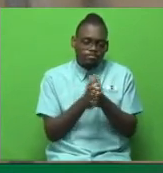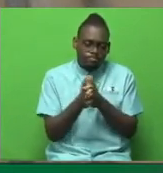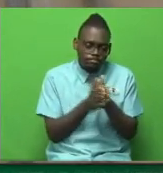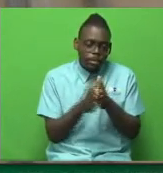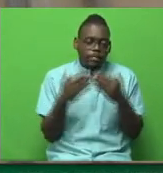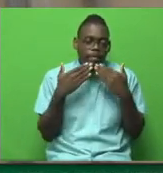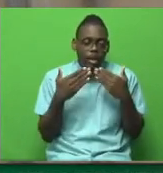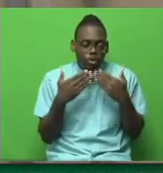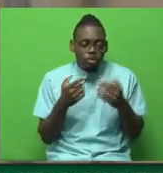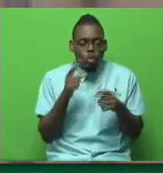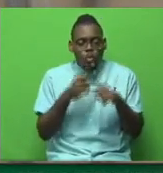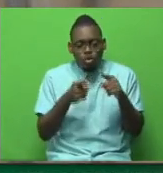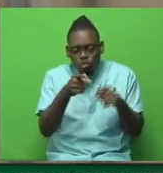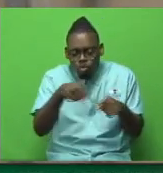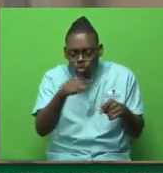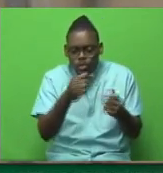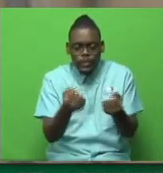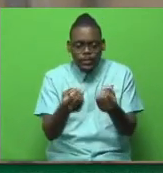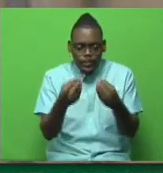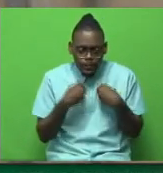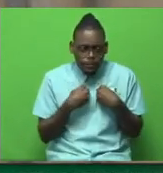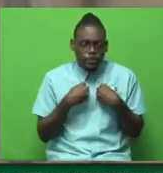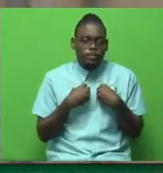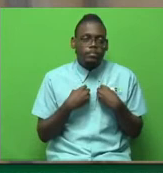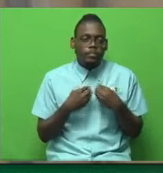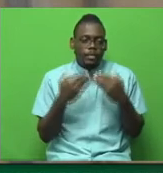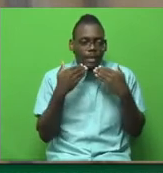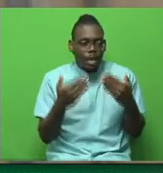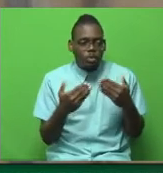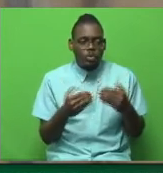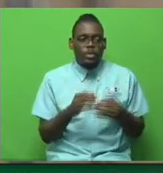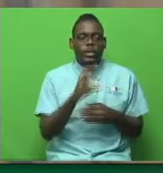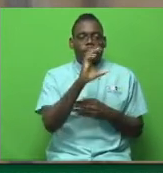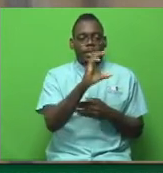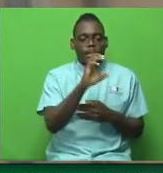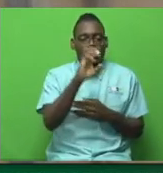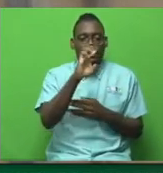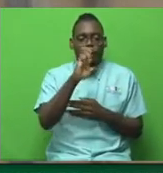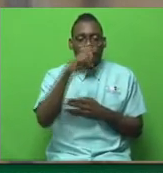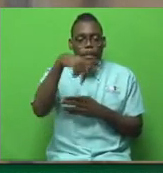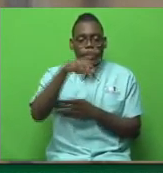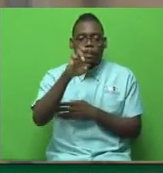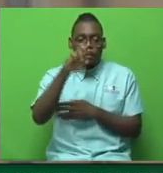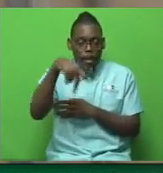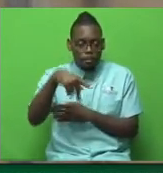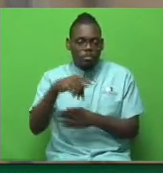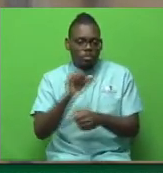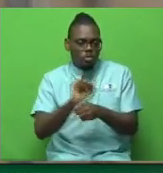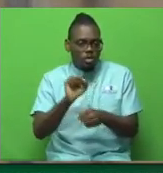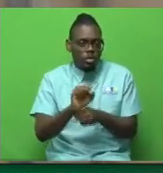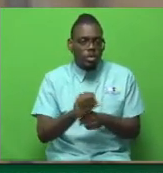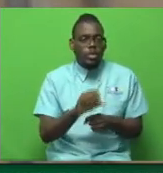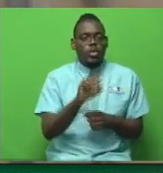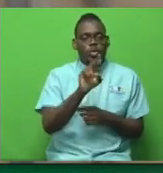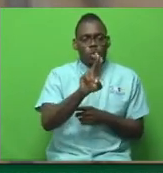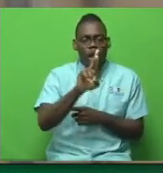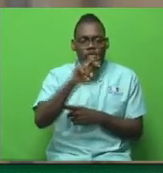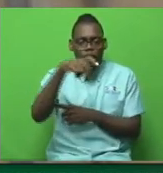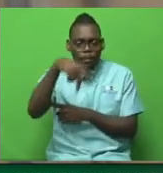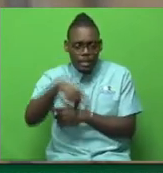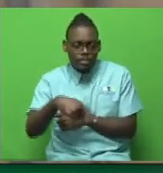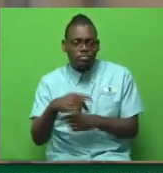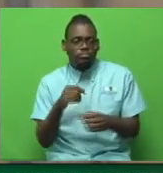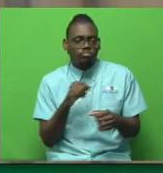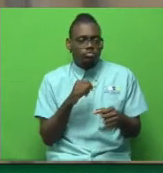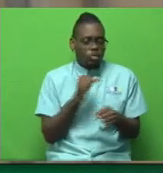and we're looking forward to more I want to thank the CPAP workers the forestry workers the urp workers because they do an important job in keeping